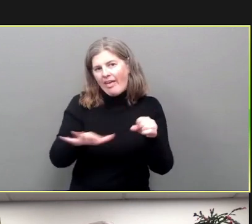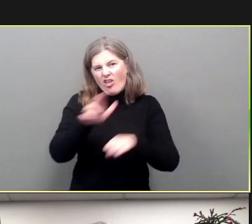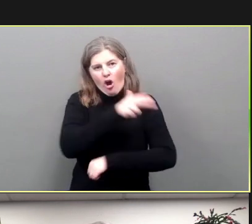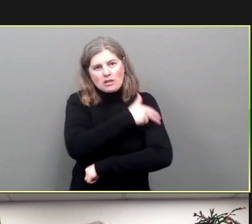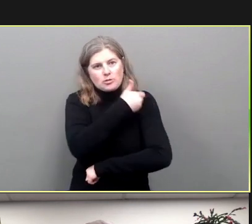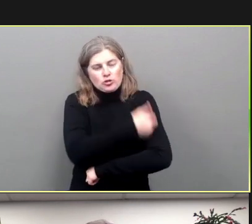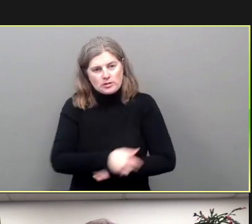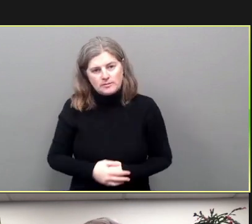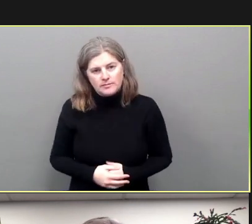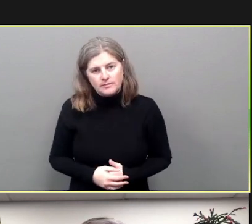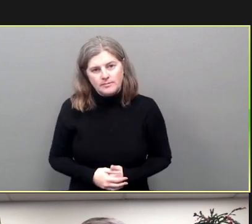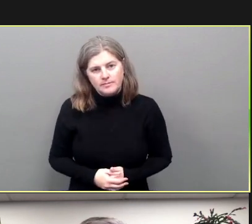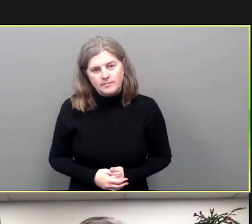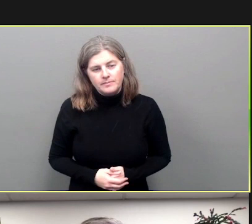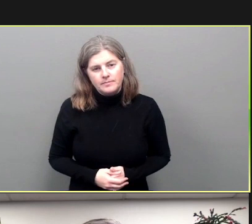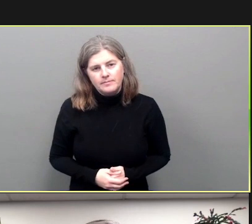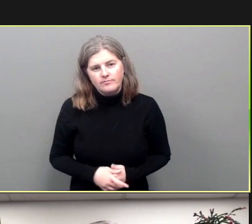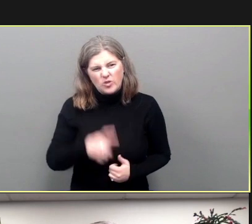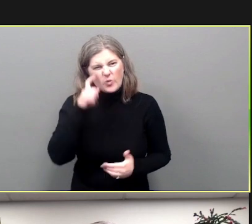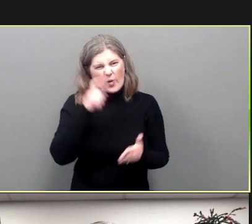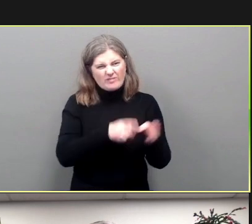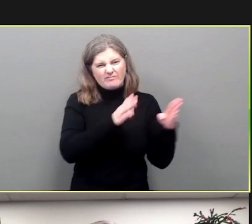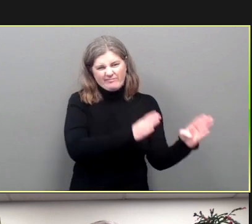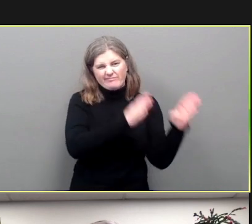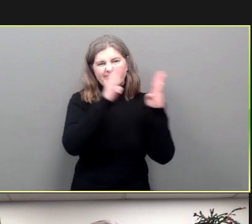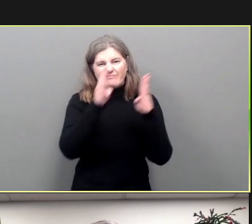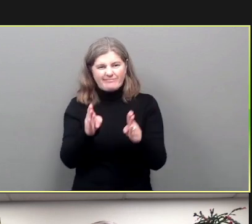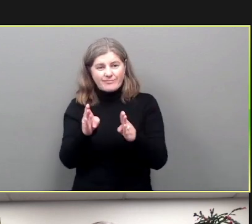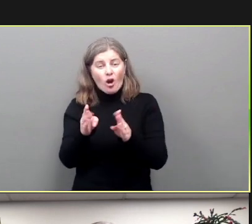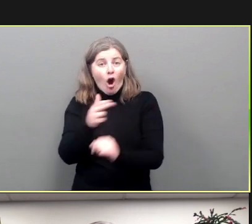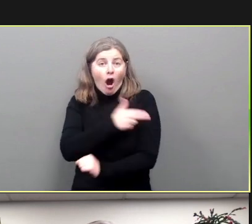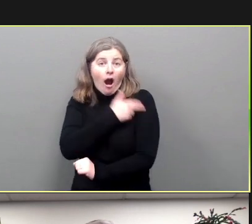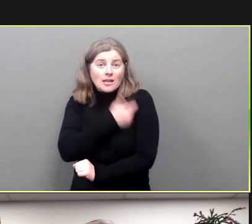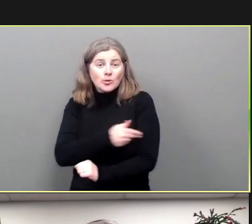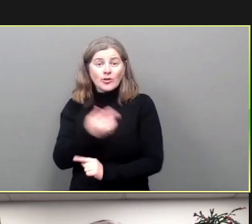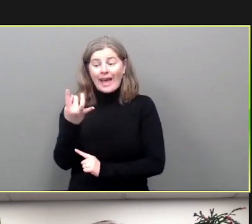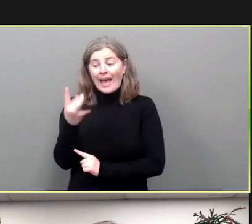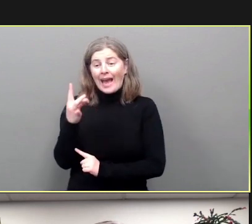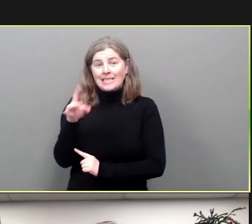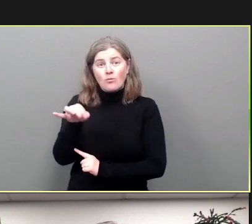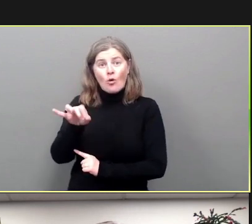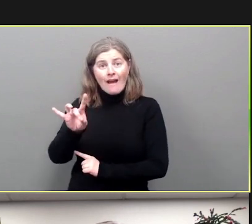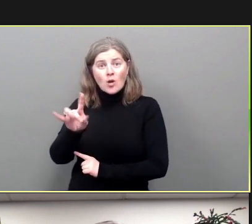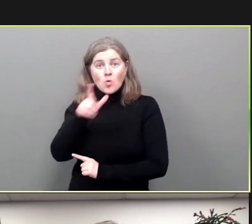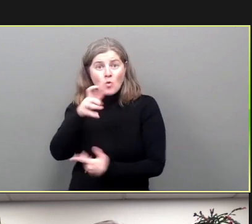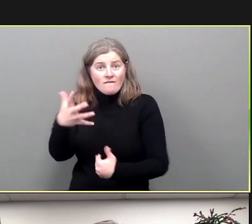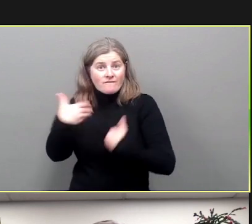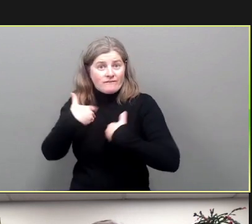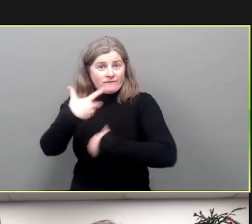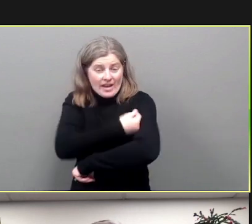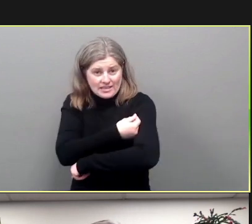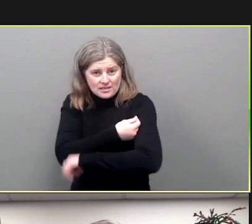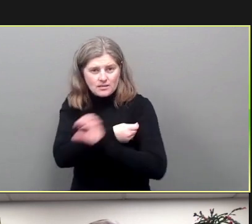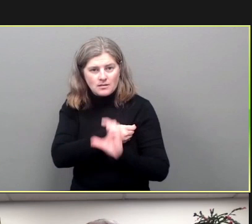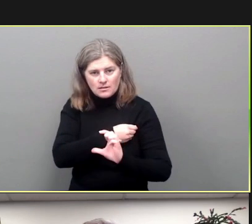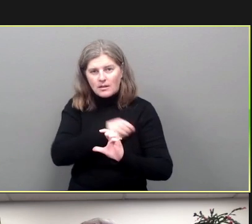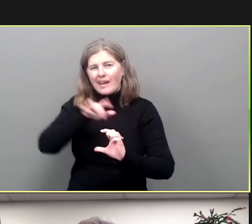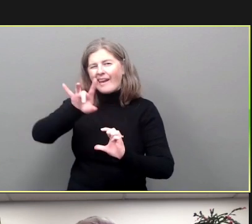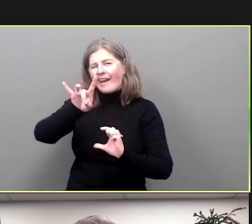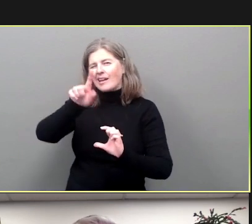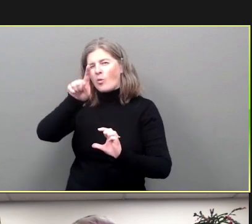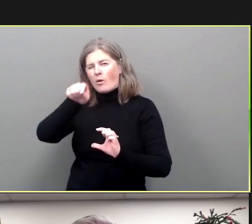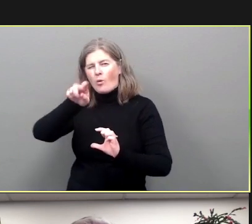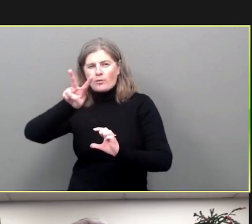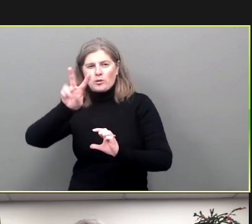hospitals, which you can see there, 18.8% vaccinated people in the hospital with COVID, but